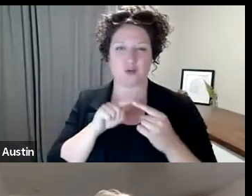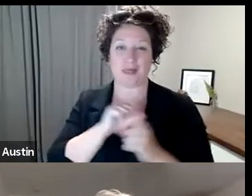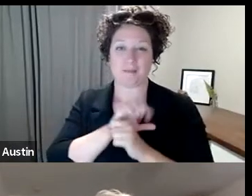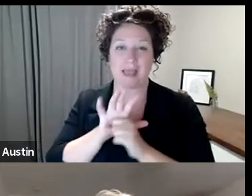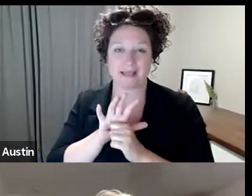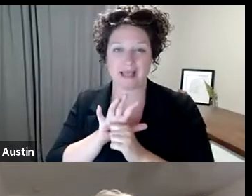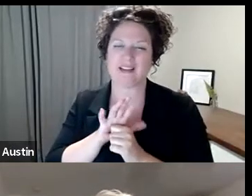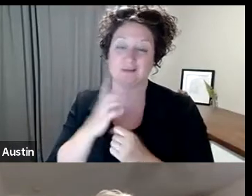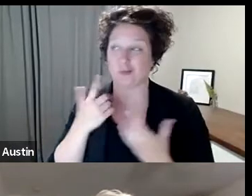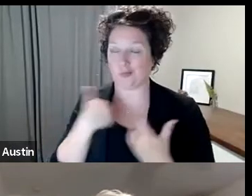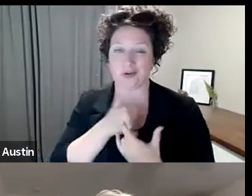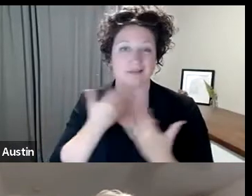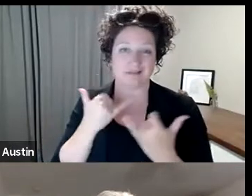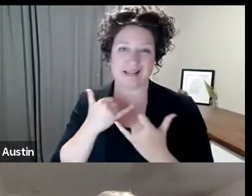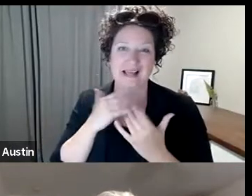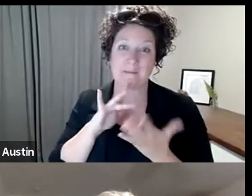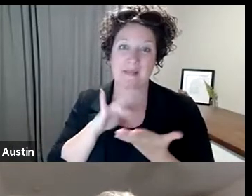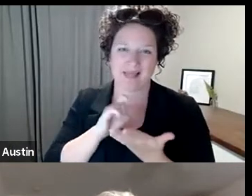in the middle of it. So